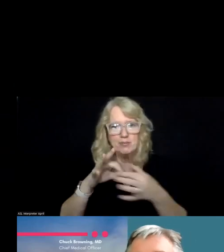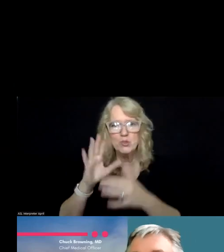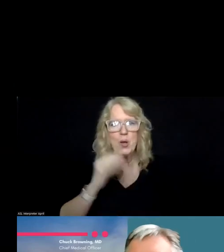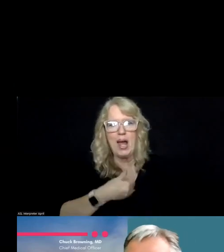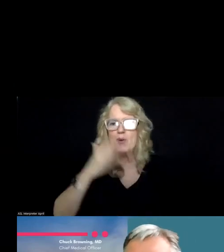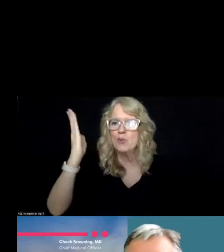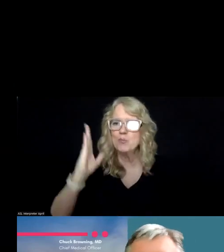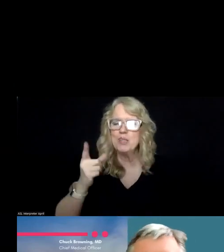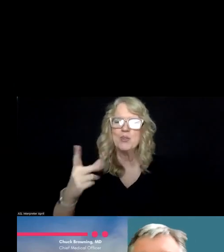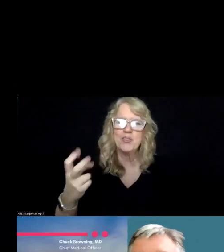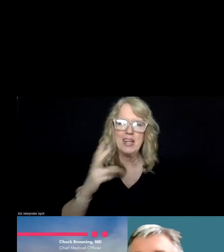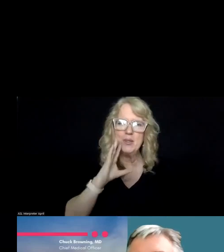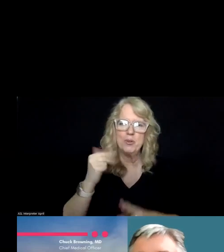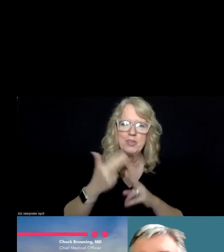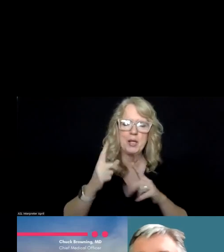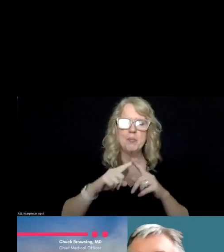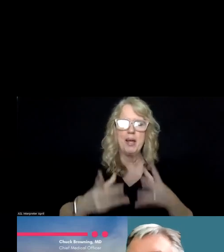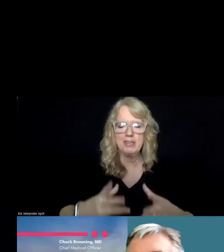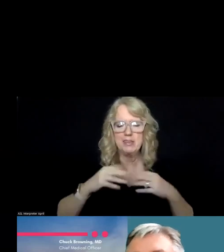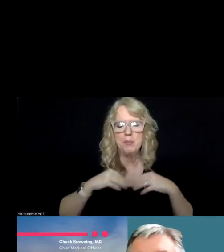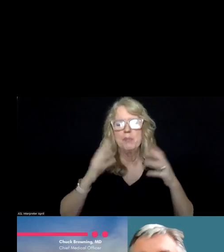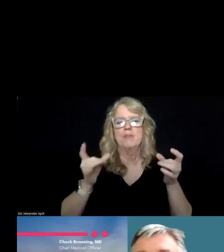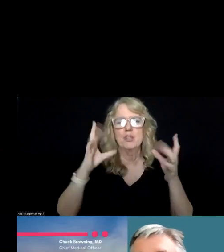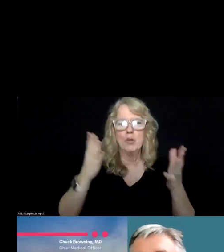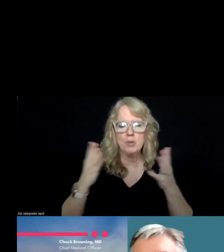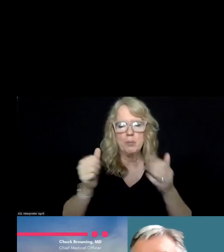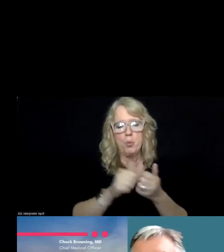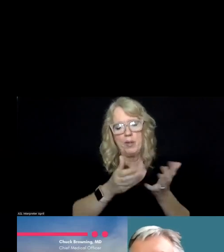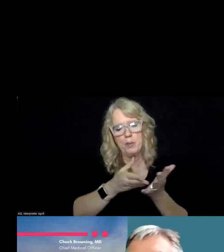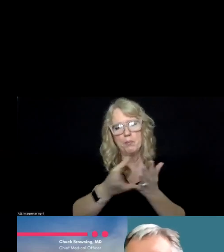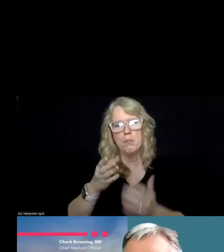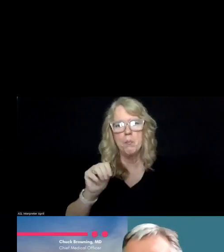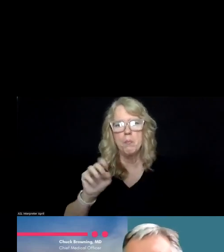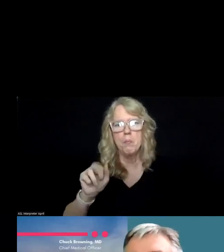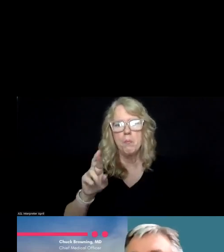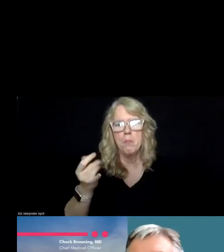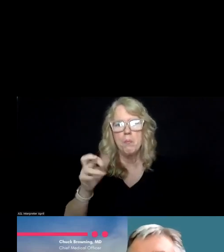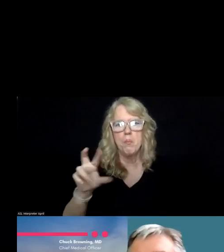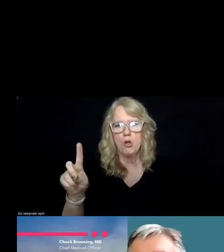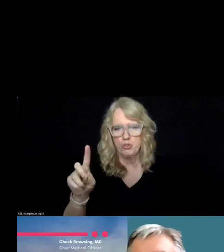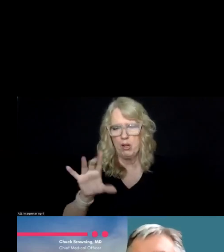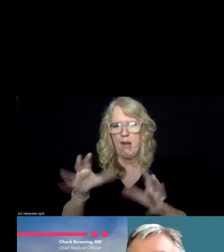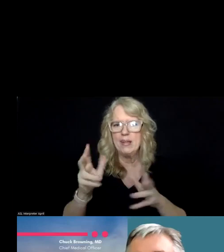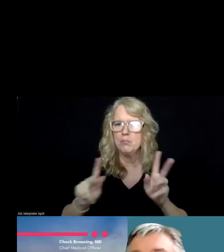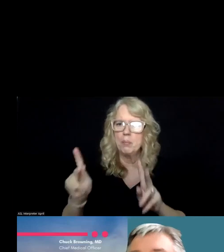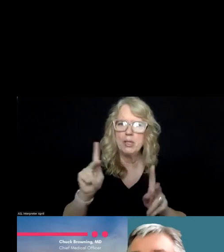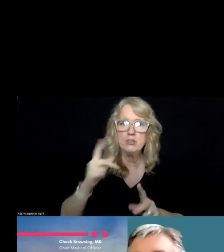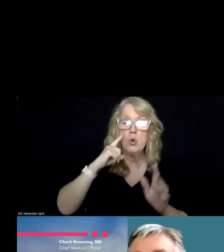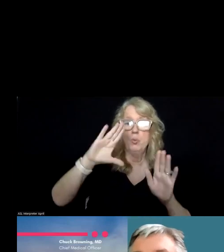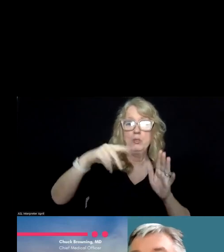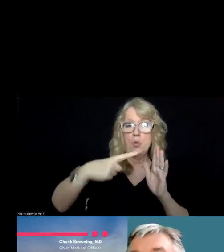some of the things that he's going to talk about, which is acceptance of crisis service by marginalized population. Because what we clearly know is that sometimes when you